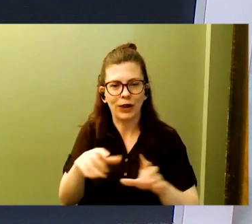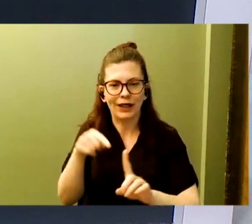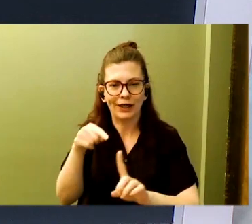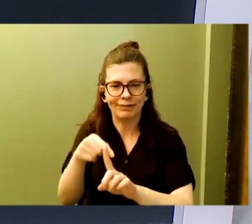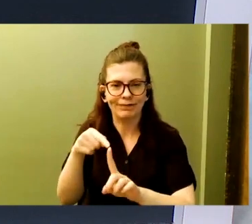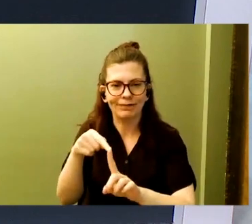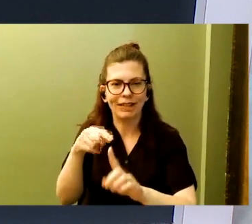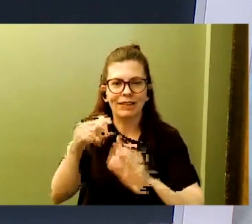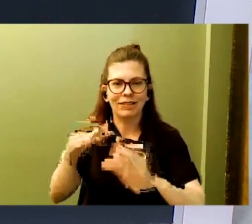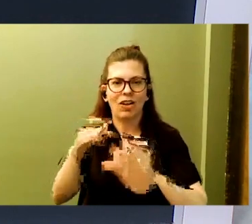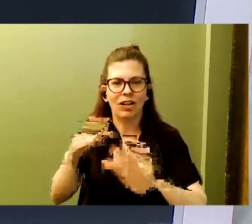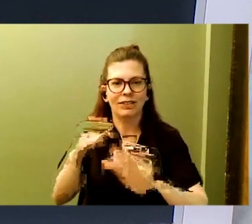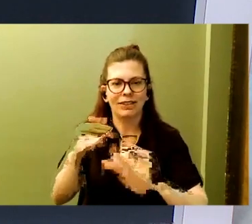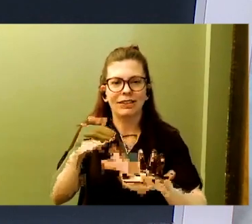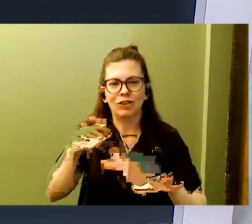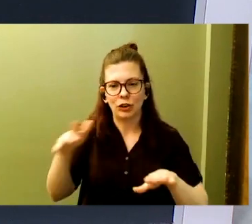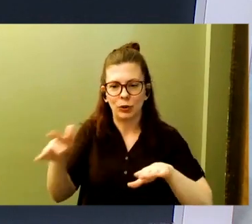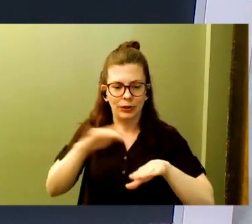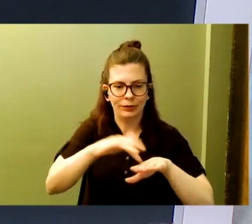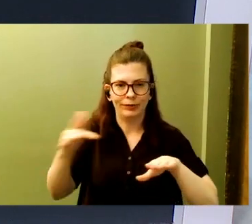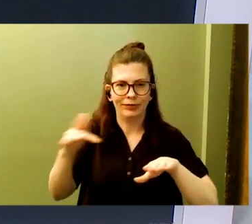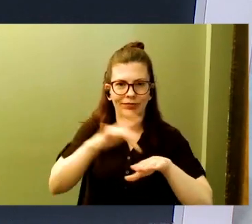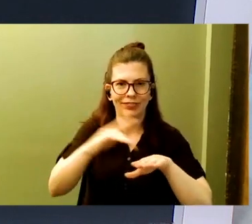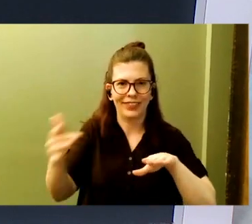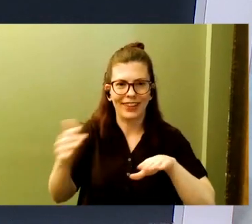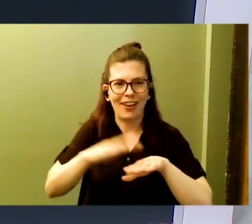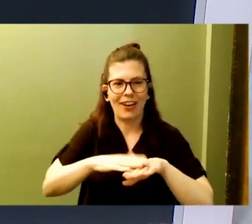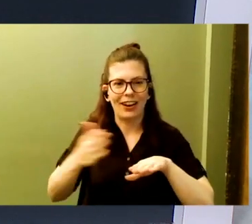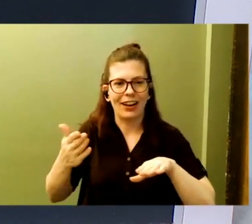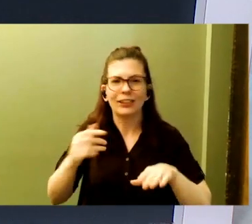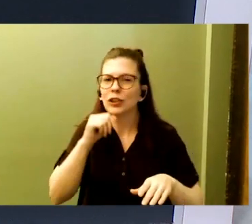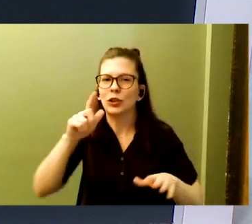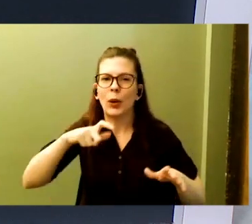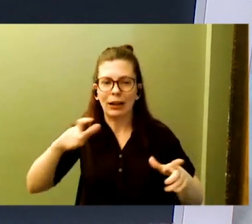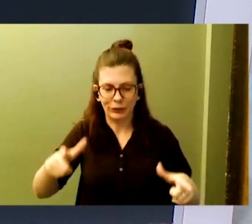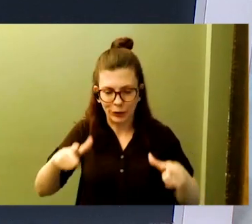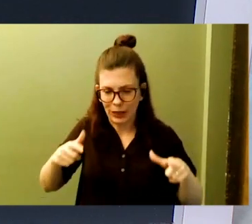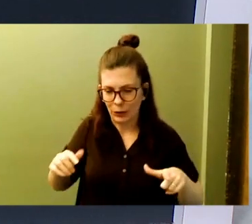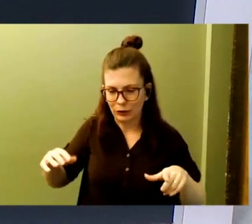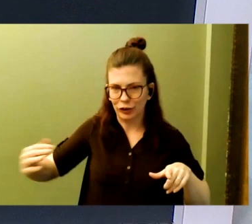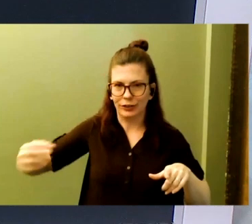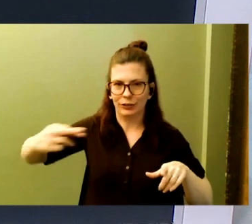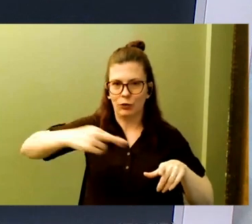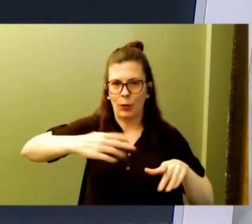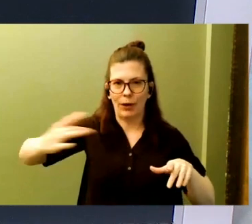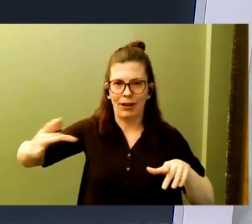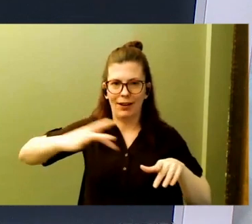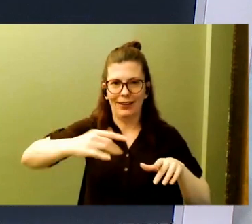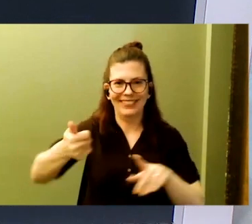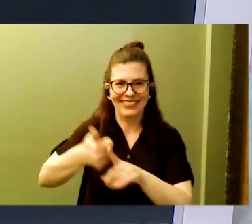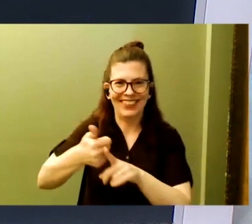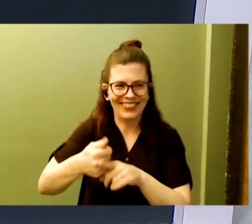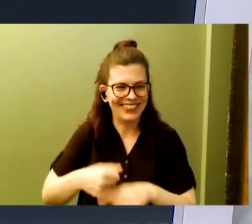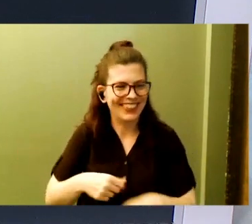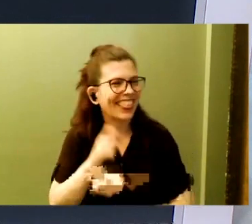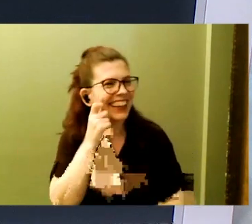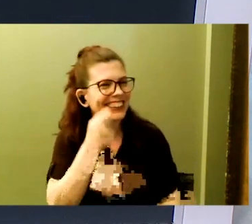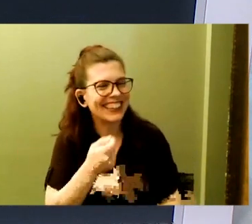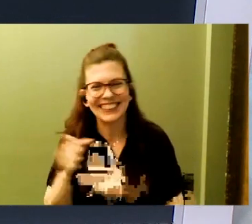on and power off the Mac Mini. So somebody doesn't have to open it up and push the button. That's so neat. That's great.